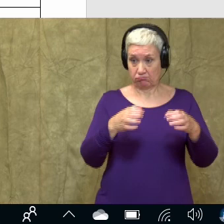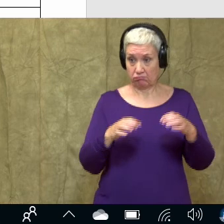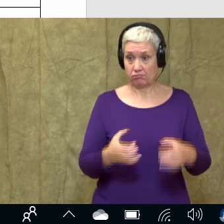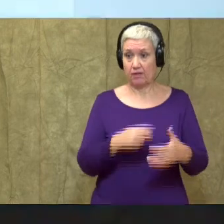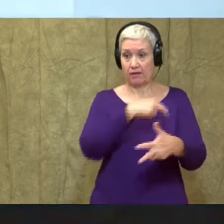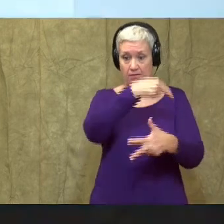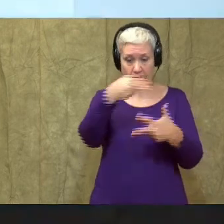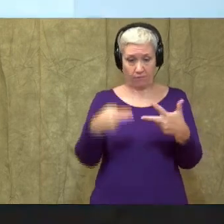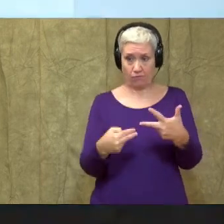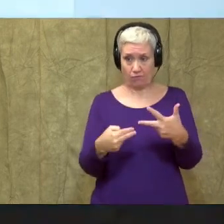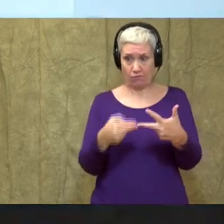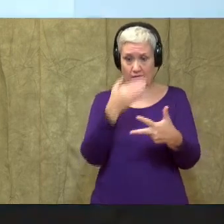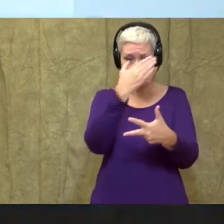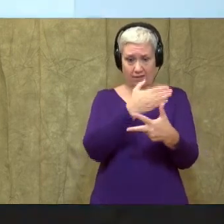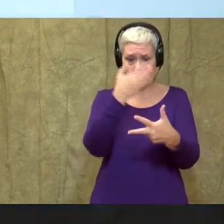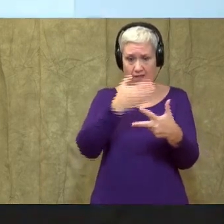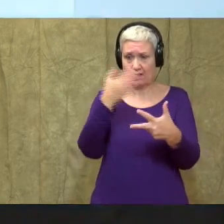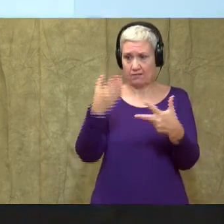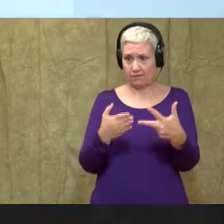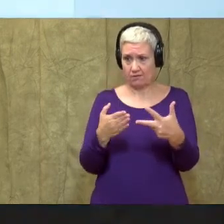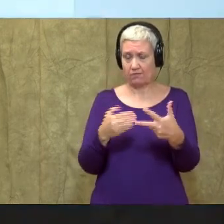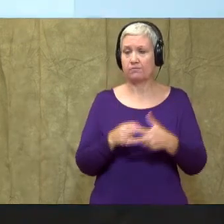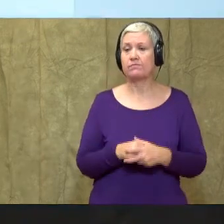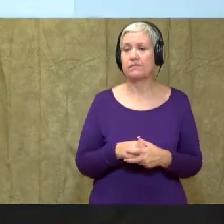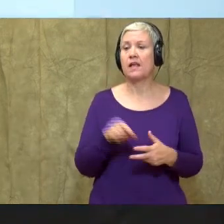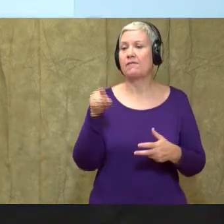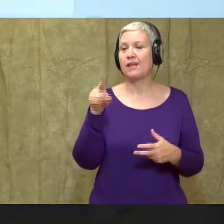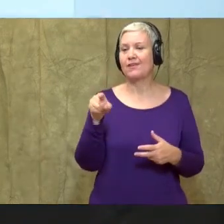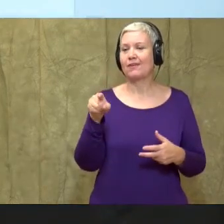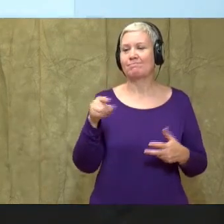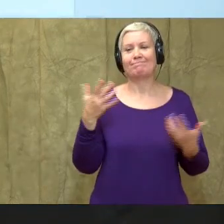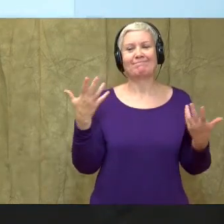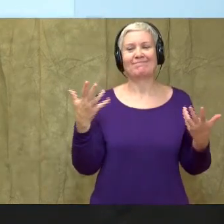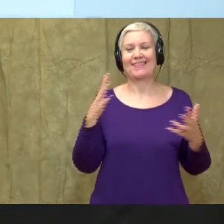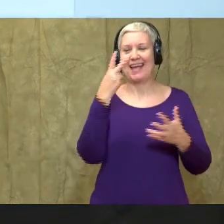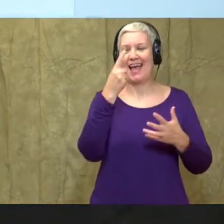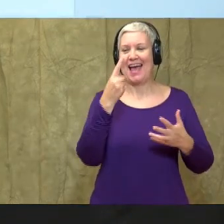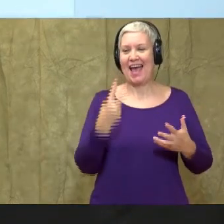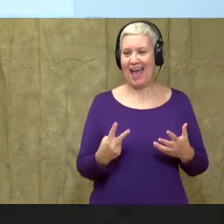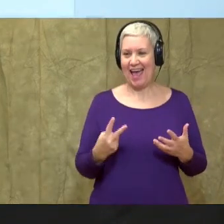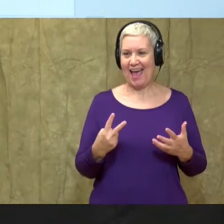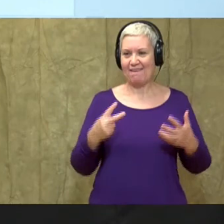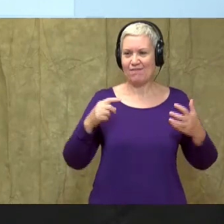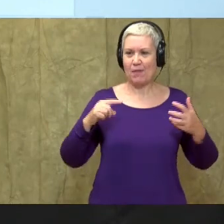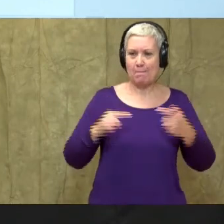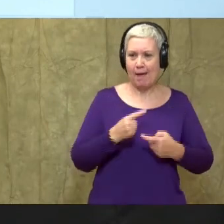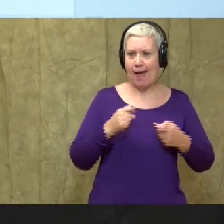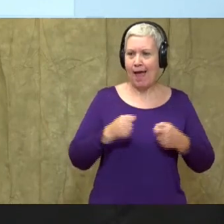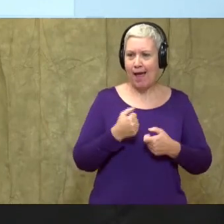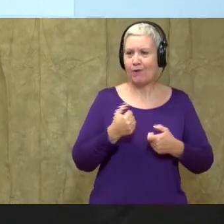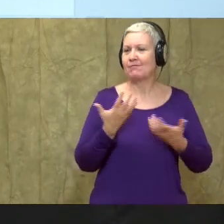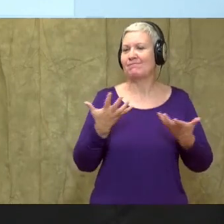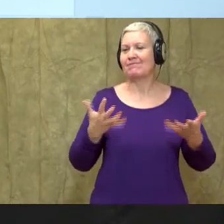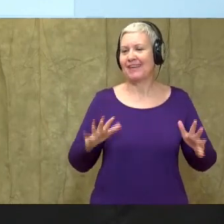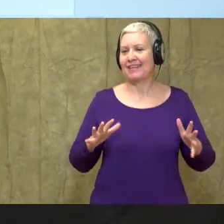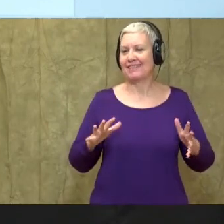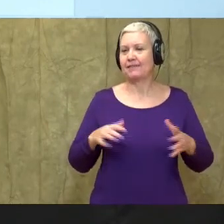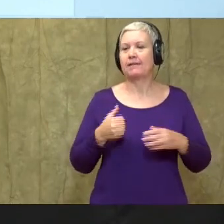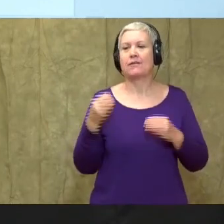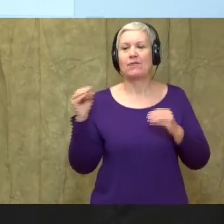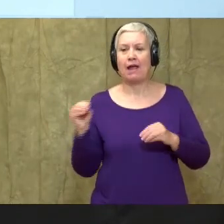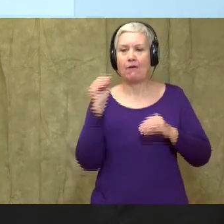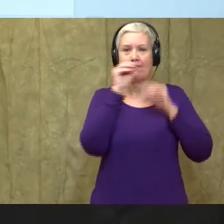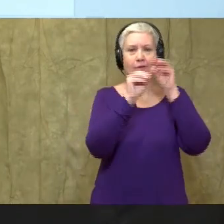into 3 manageable sections, then you've gotten half of your battle over with, because then all you have to do is go back and plug